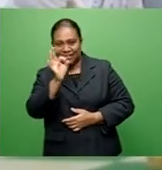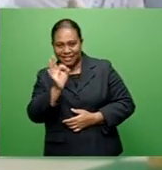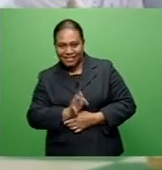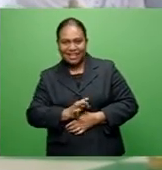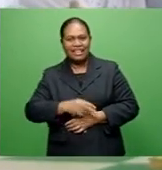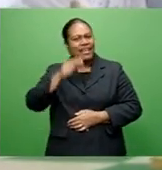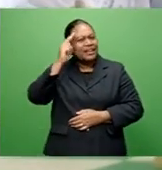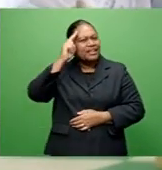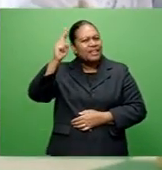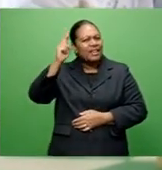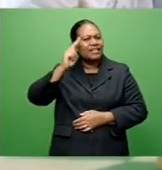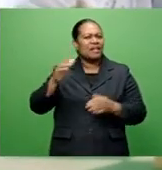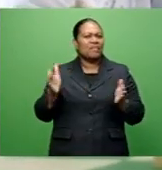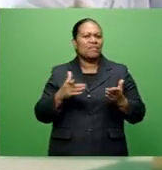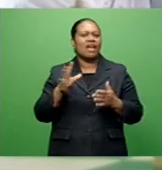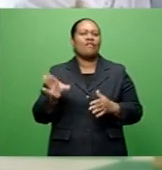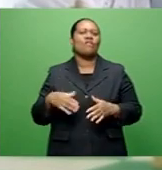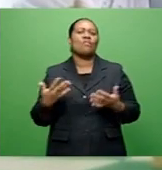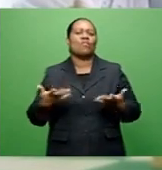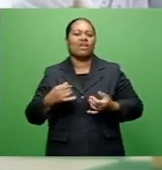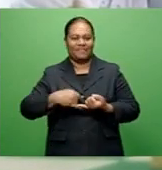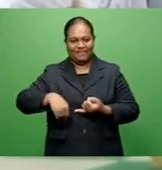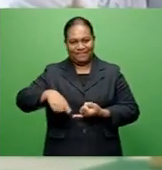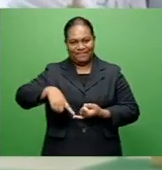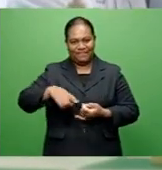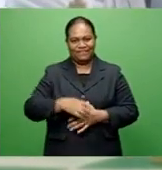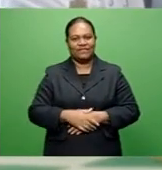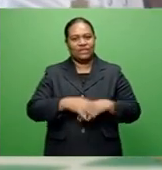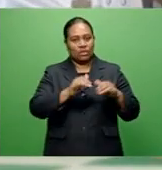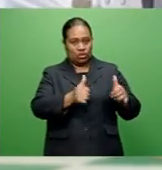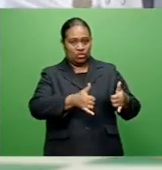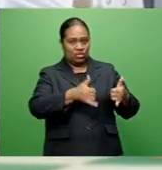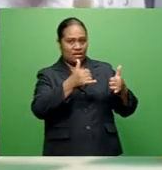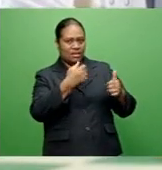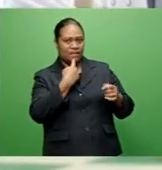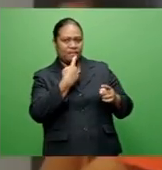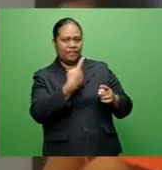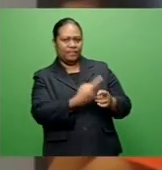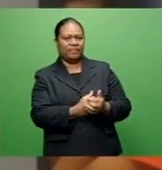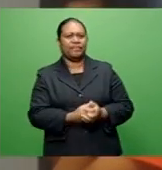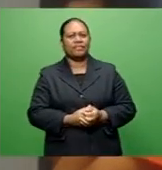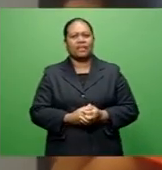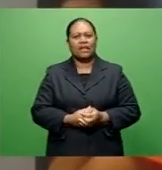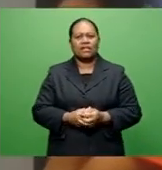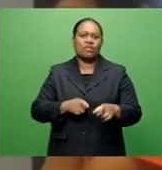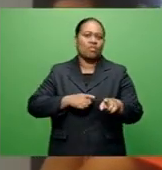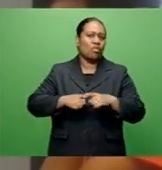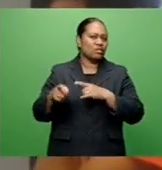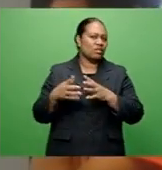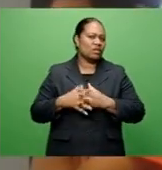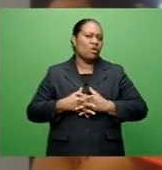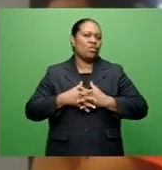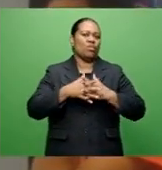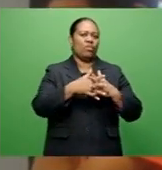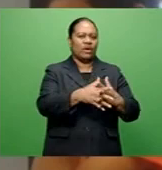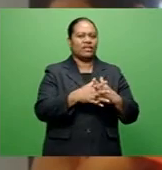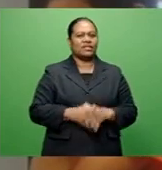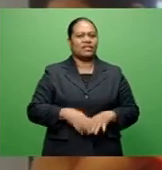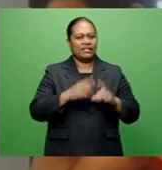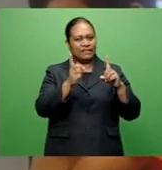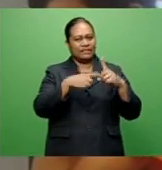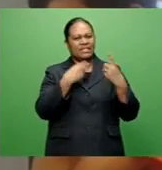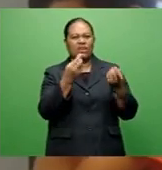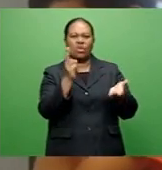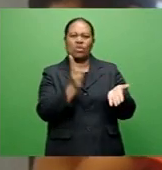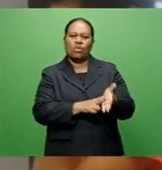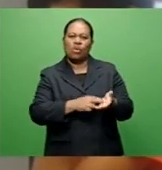national players are based in Suva. The championship will feature a handful of elite players from the Western